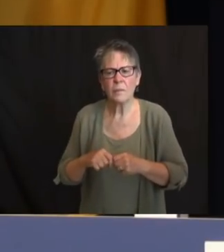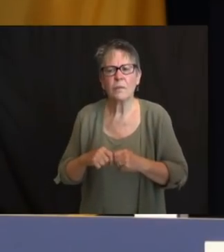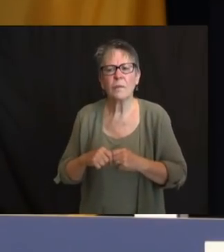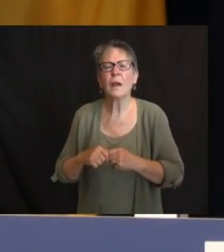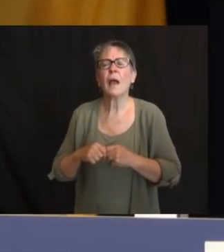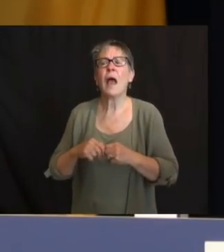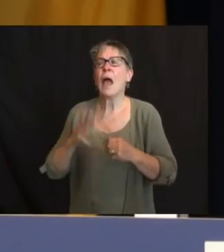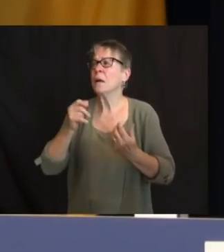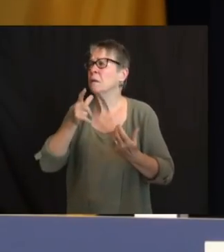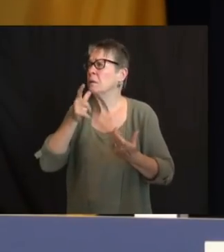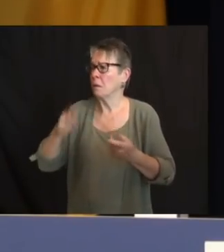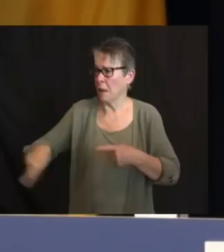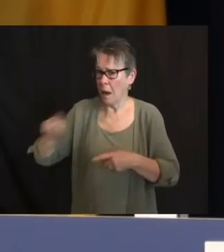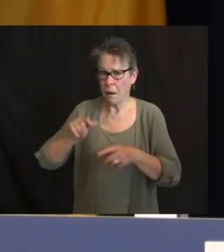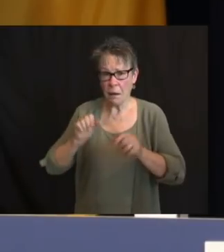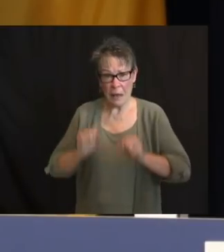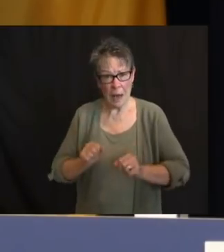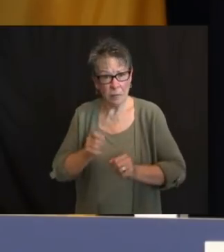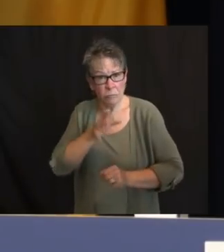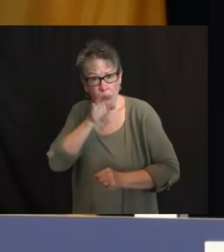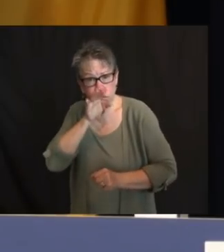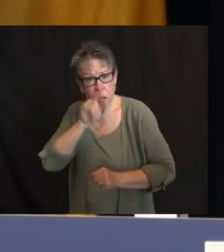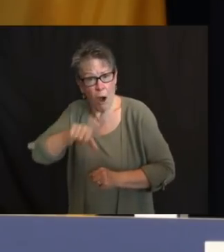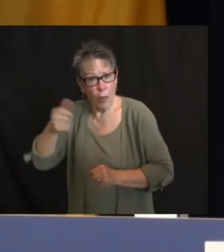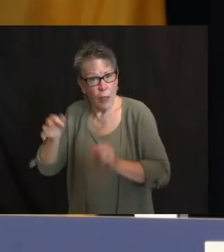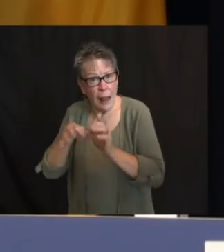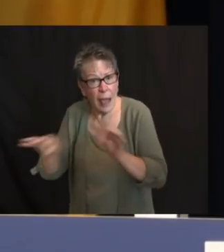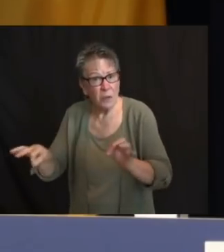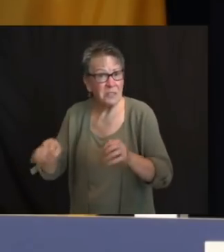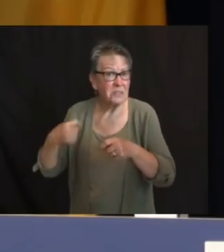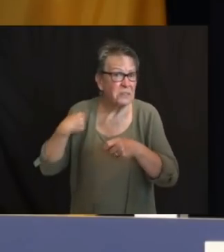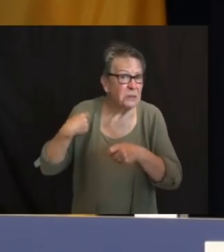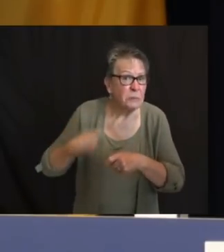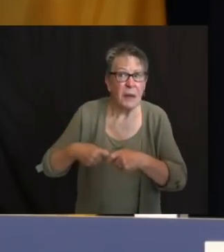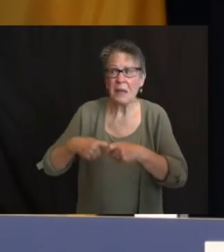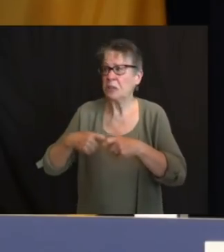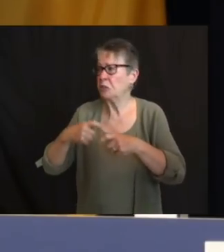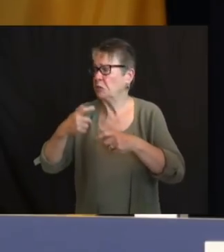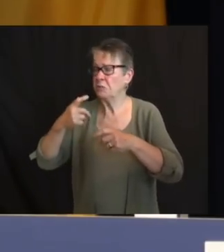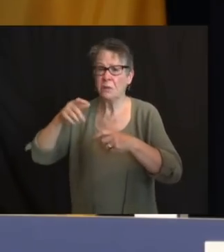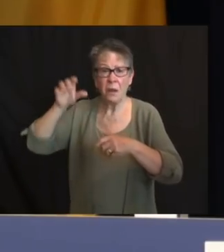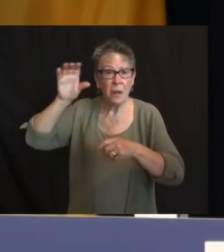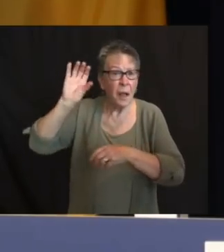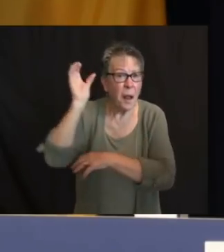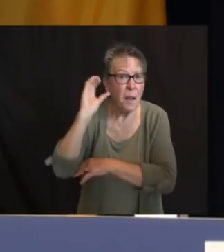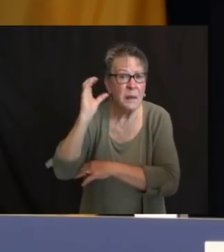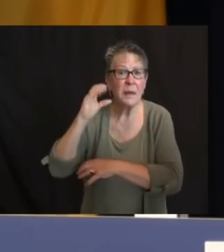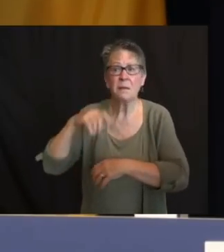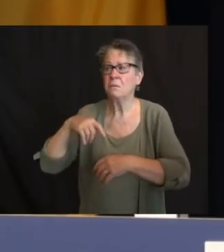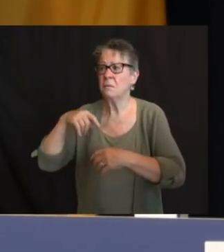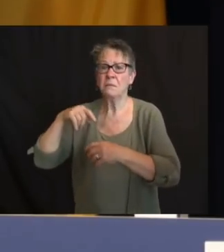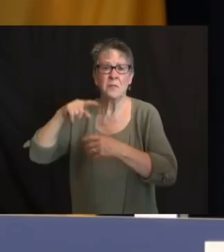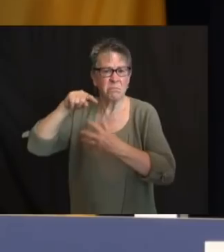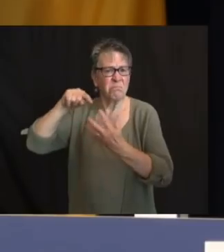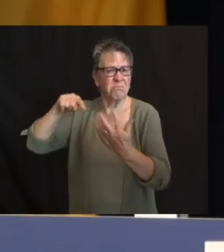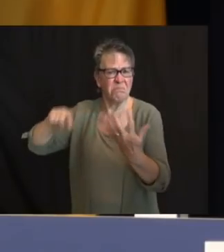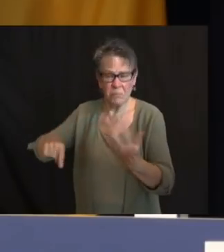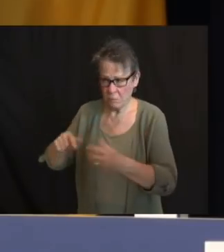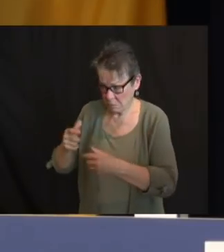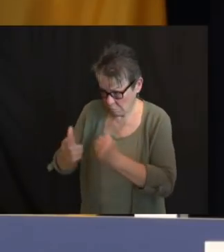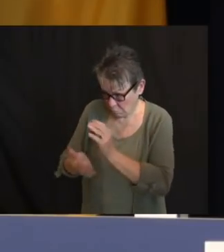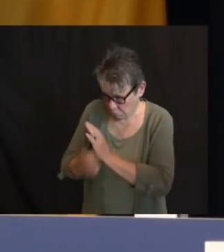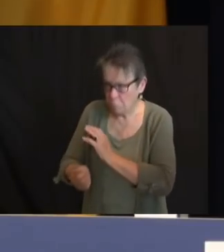Jersey is a very diverse state, and we need a pool of contact tracers that reflect the communities they will be serving.